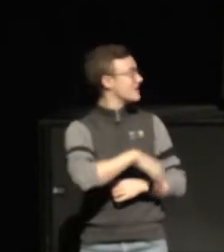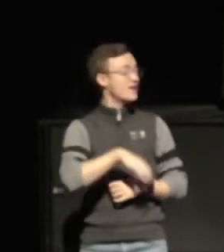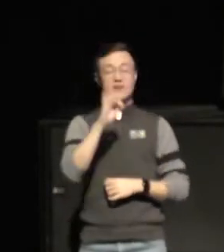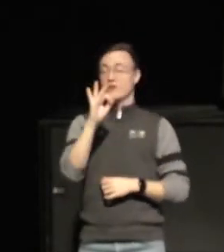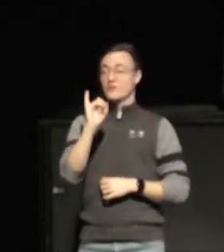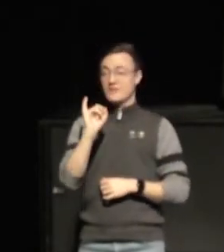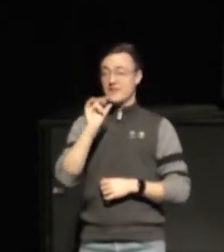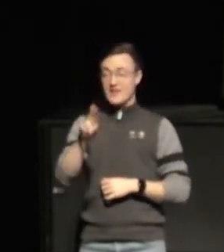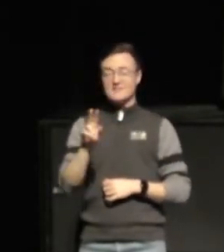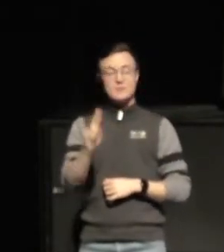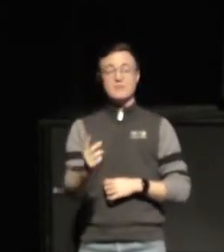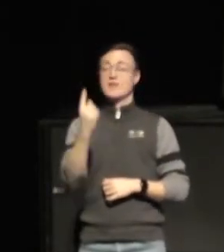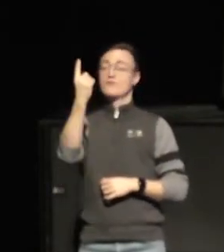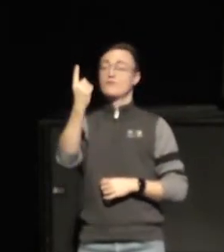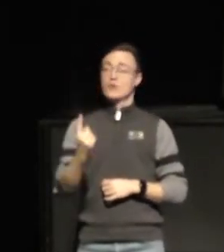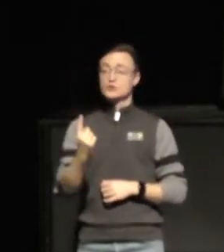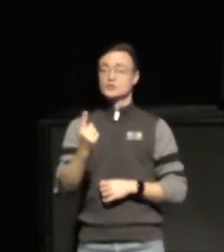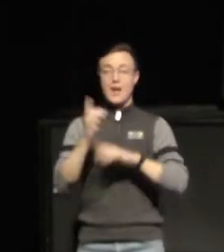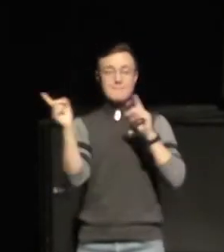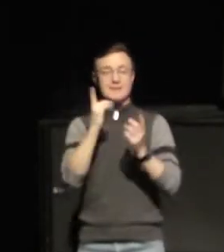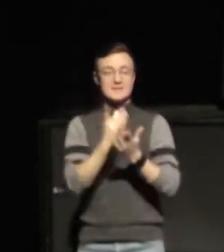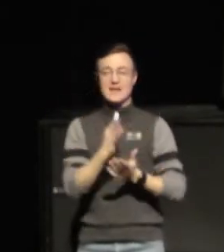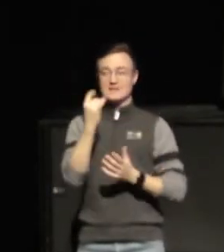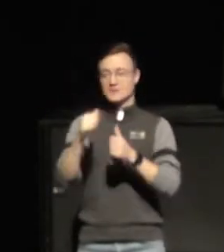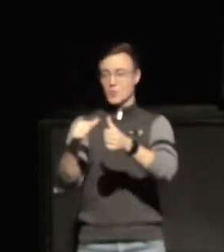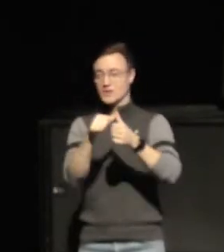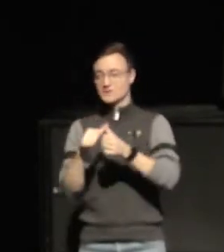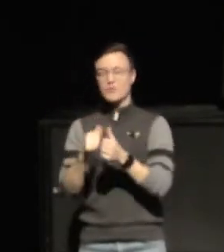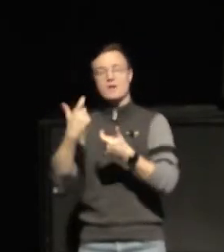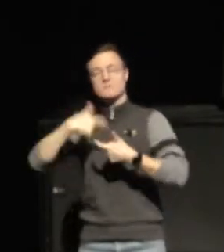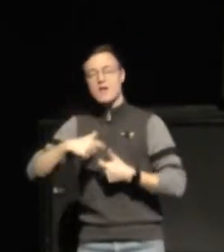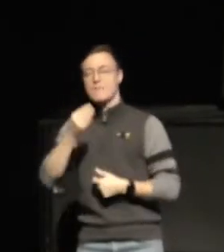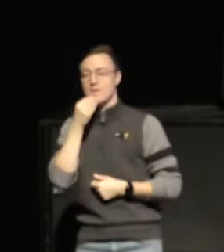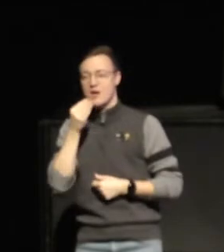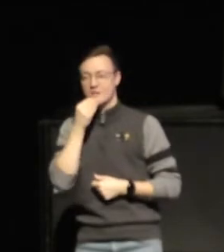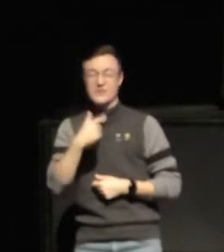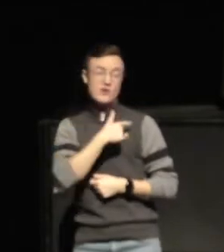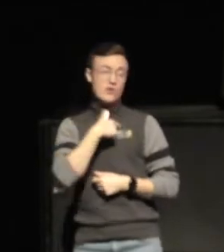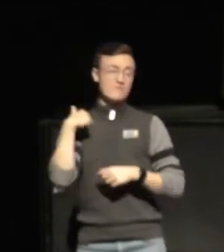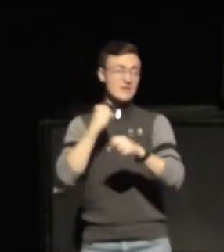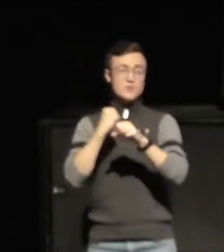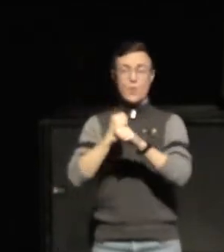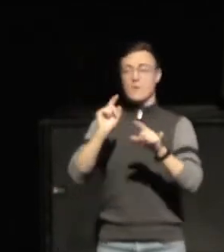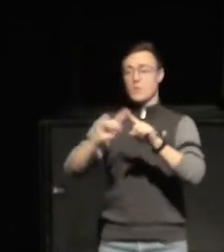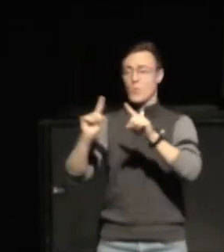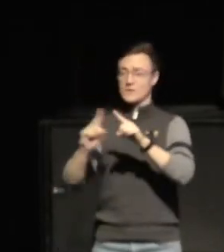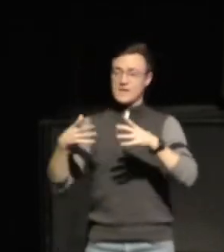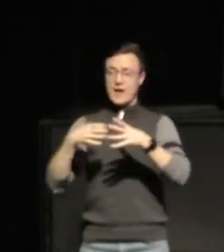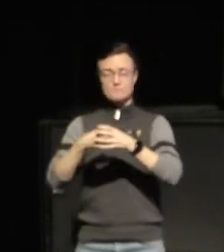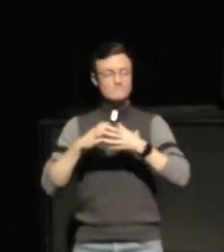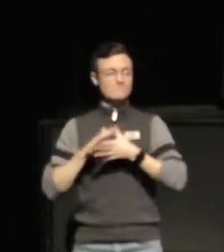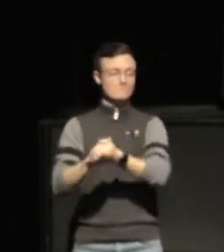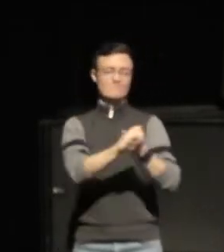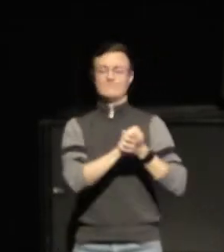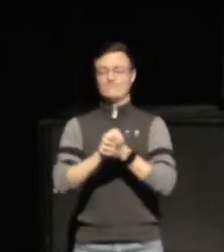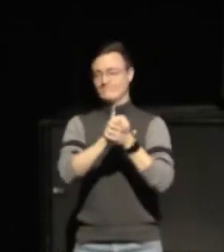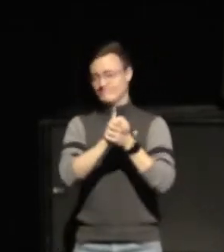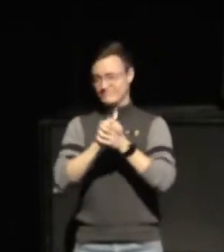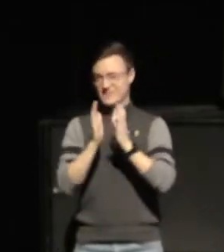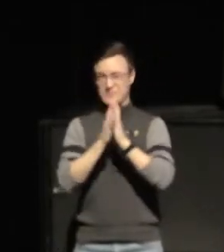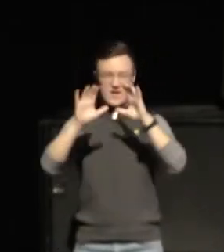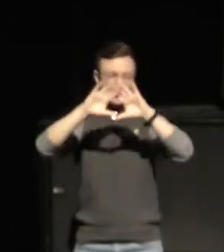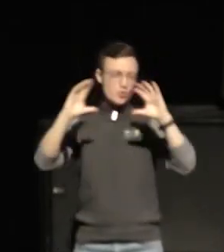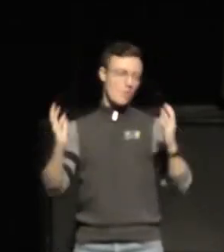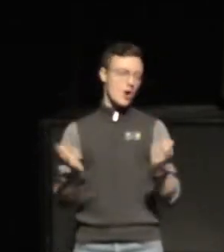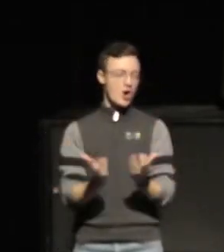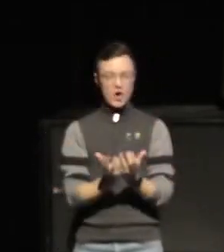rights organization for the right to food. And we work in alliances also with the global